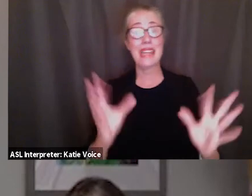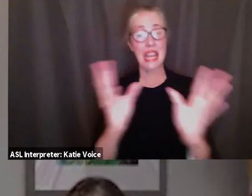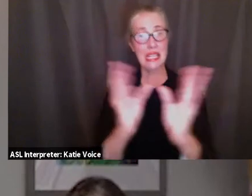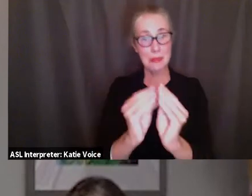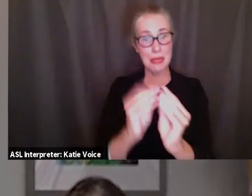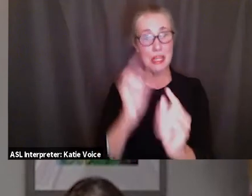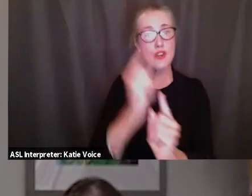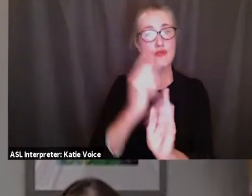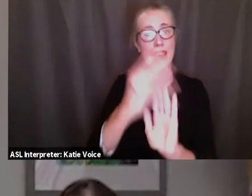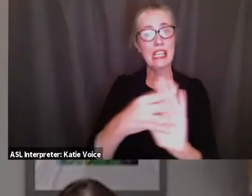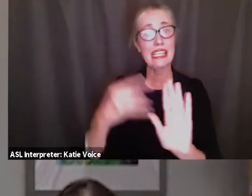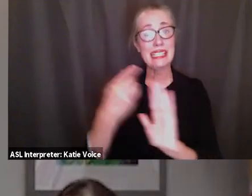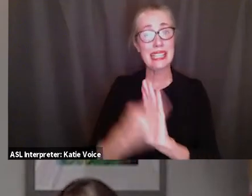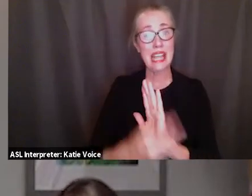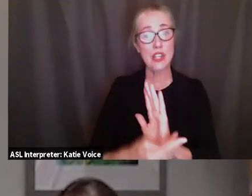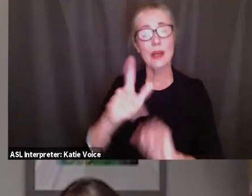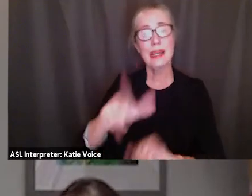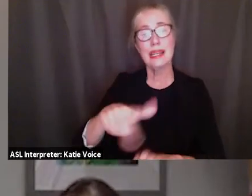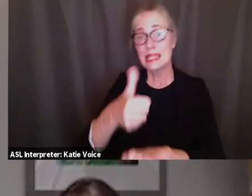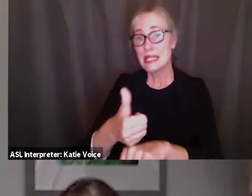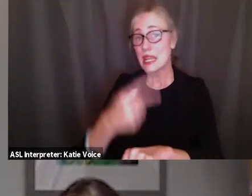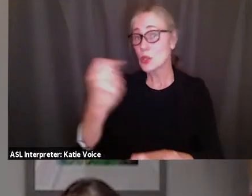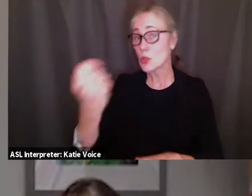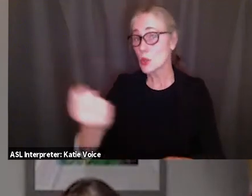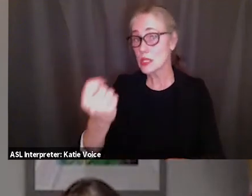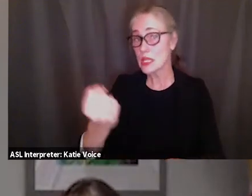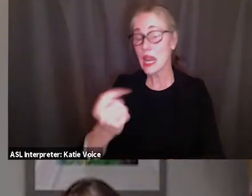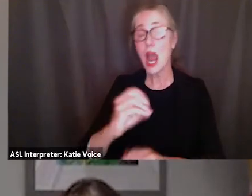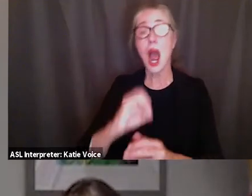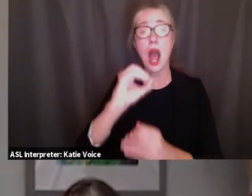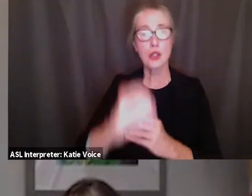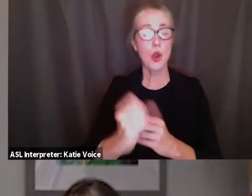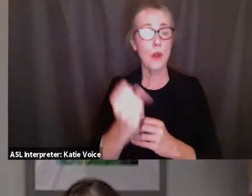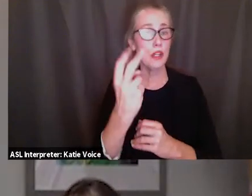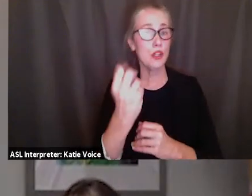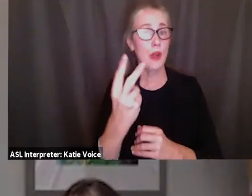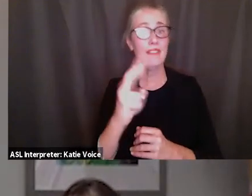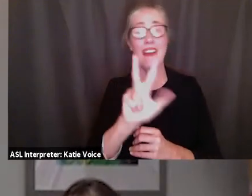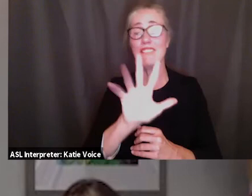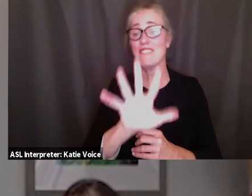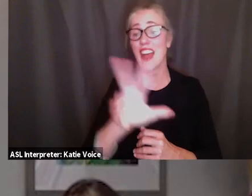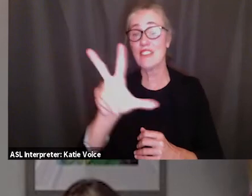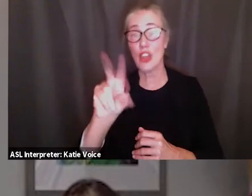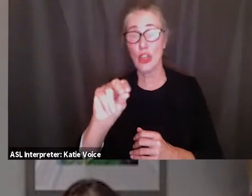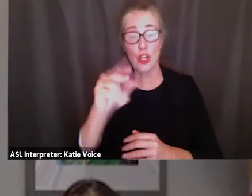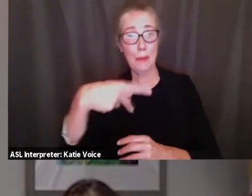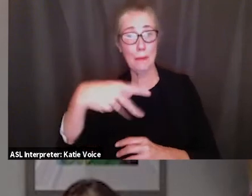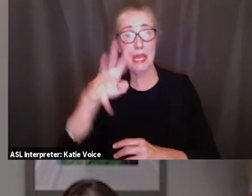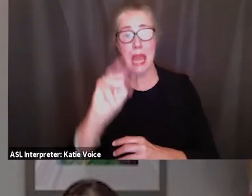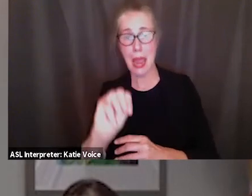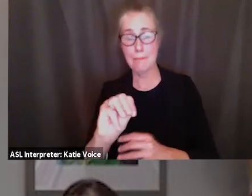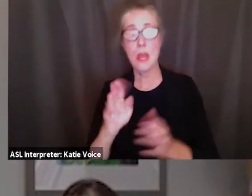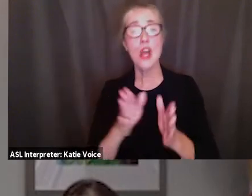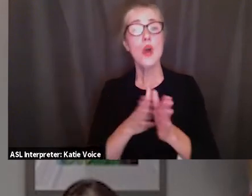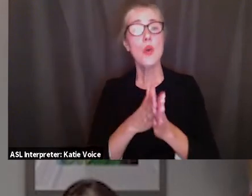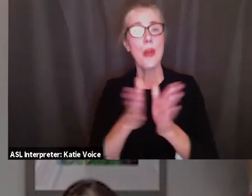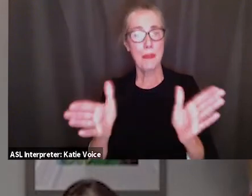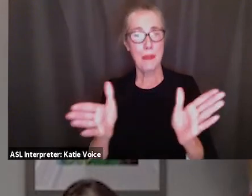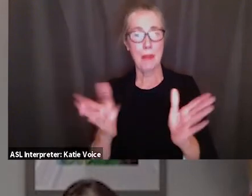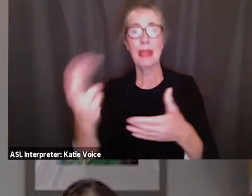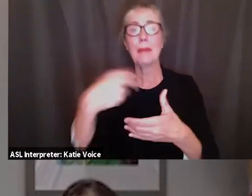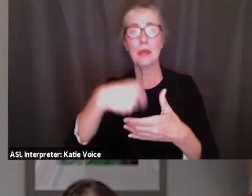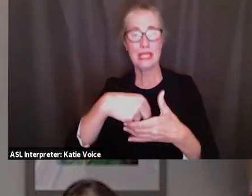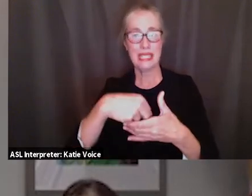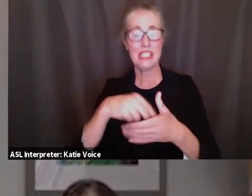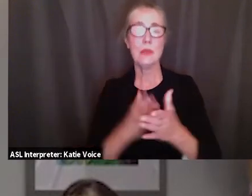regularly scheduled meeting set for Tuesday, October 12th at 5:30 p.m. And that will be with public participation